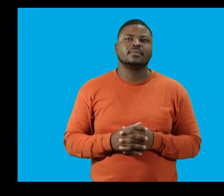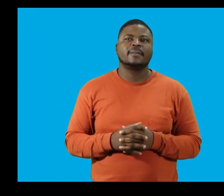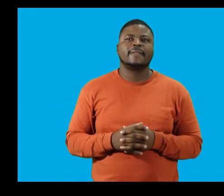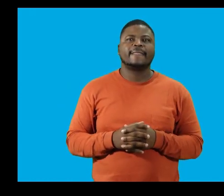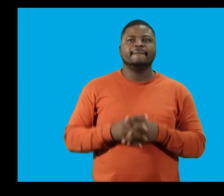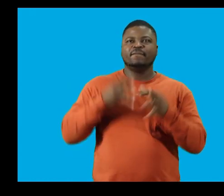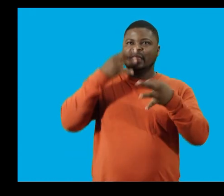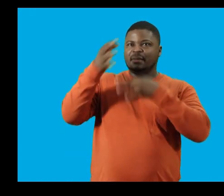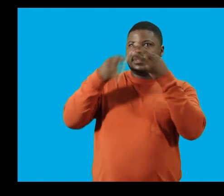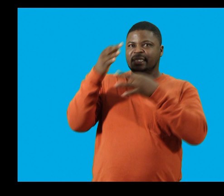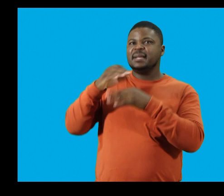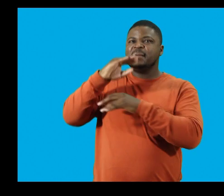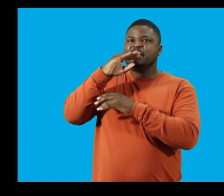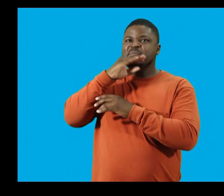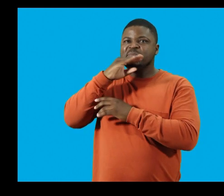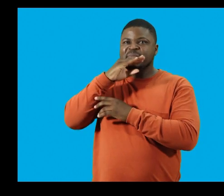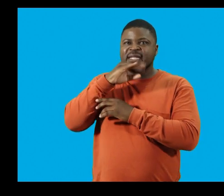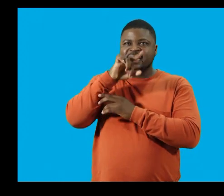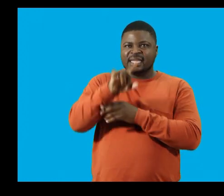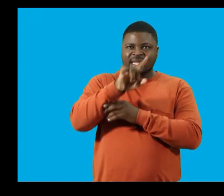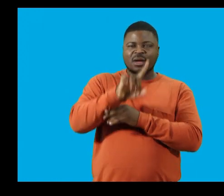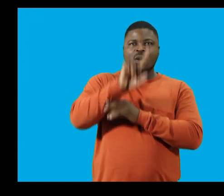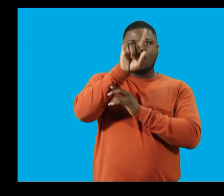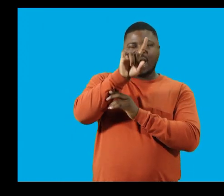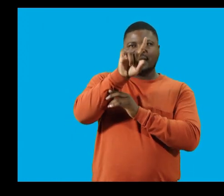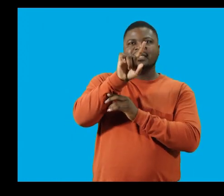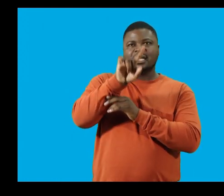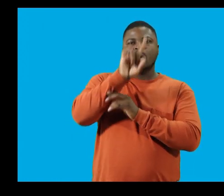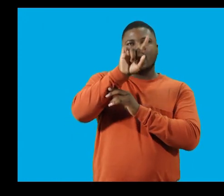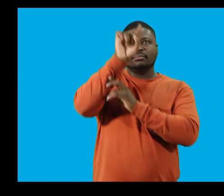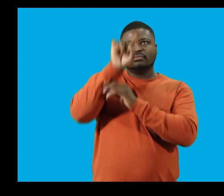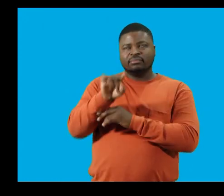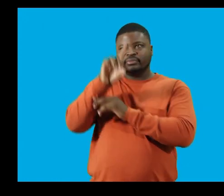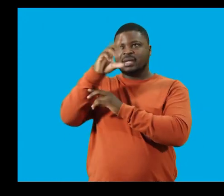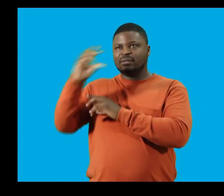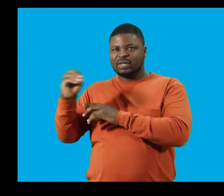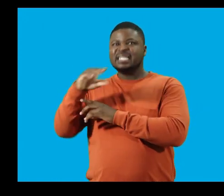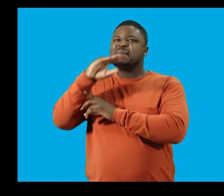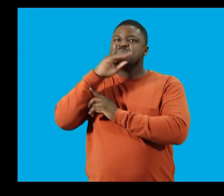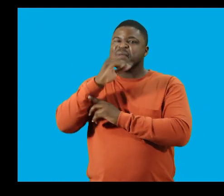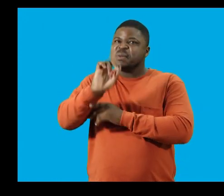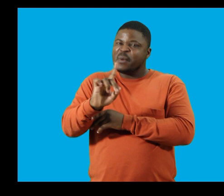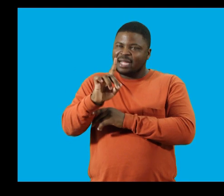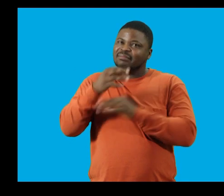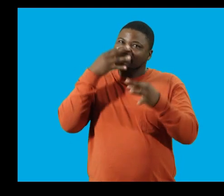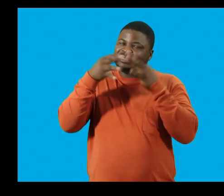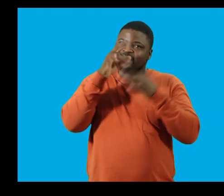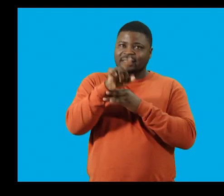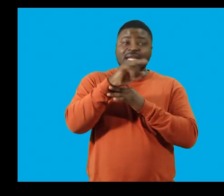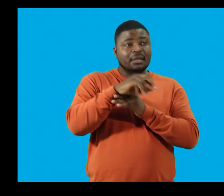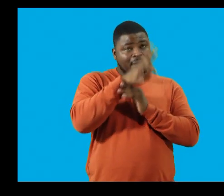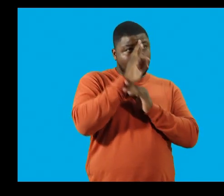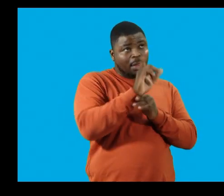Explain the meaning of the scale 1 is to 100. So remember the action